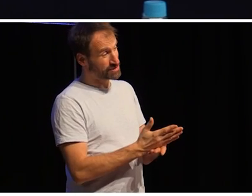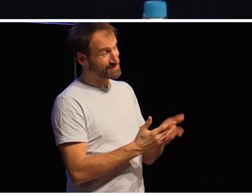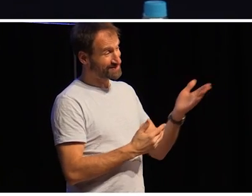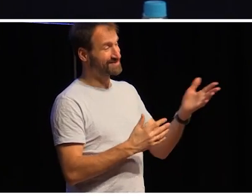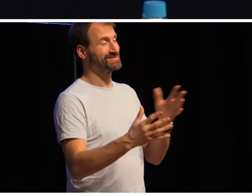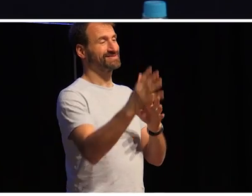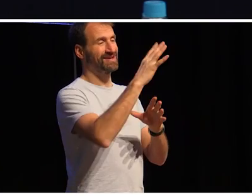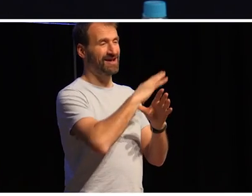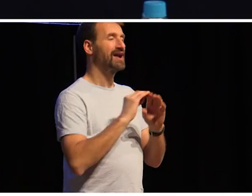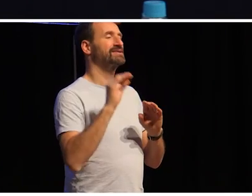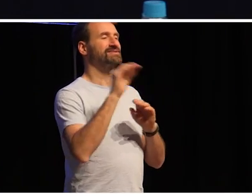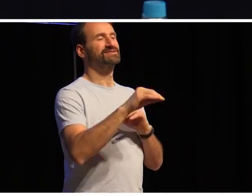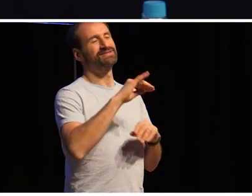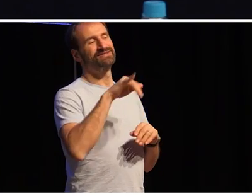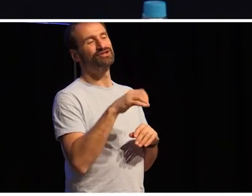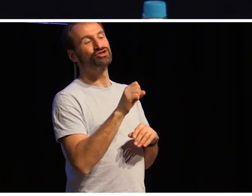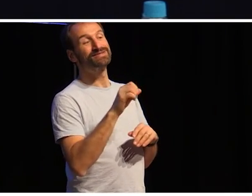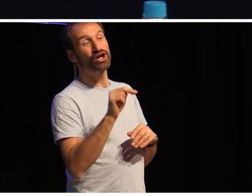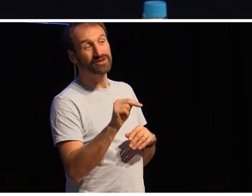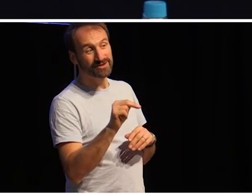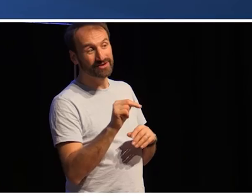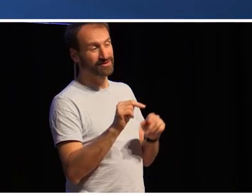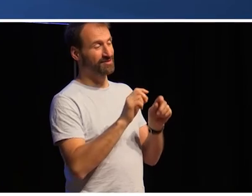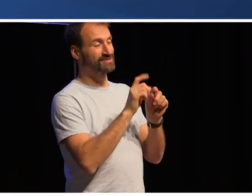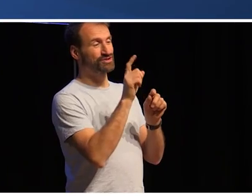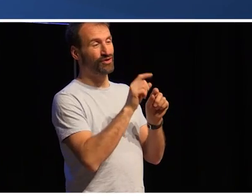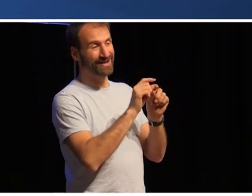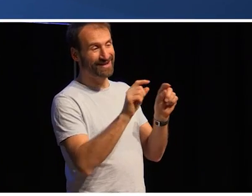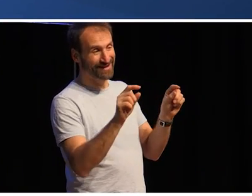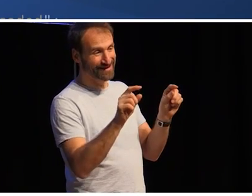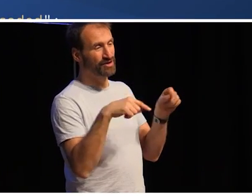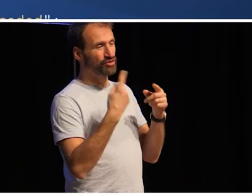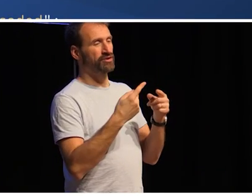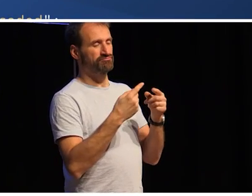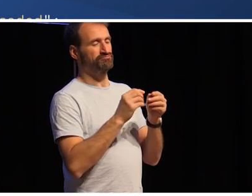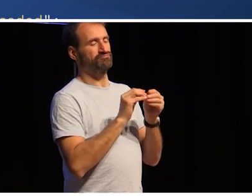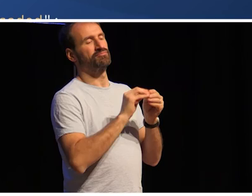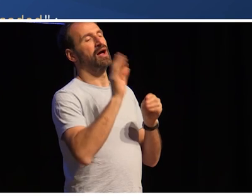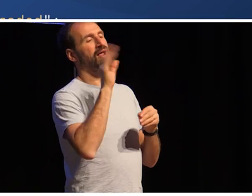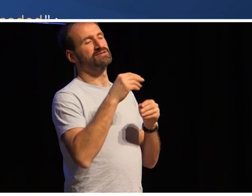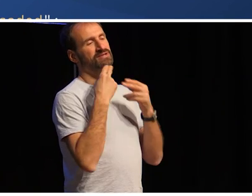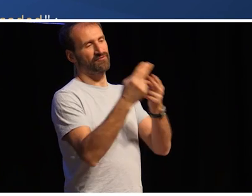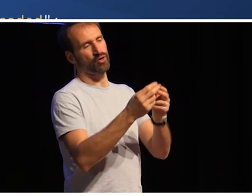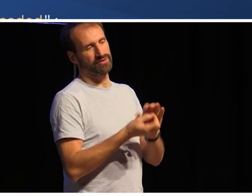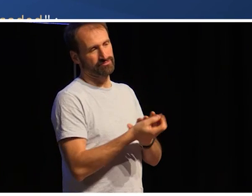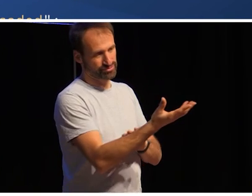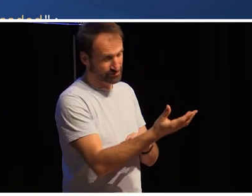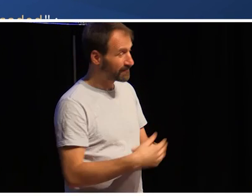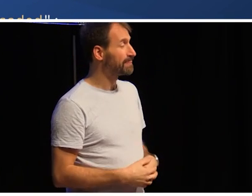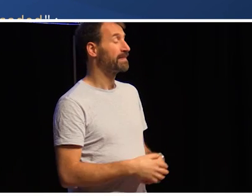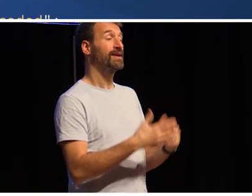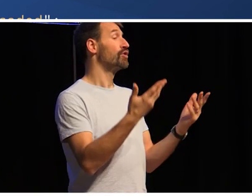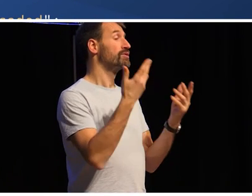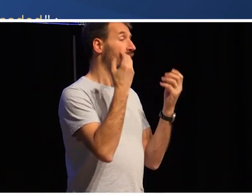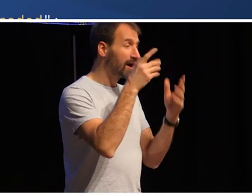put everything into a JSON string and write it as response. And finally, you can also talk to